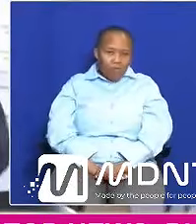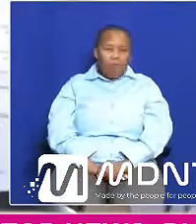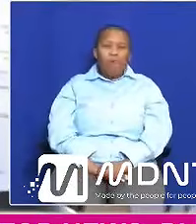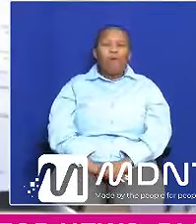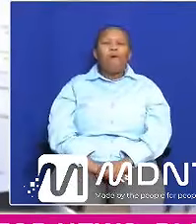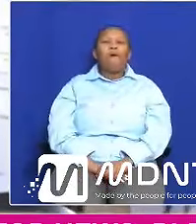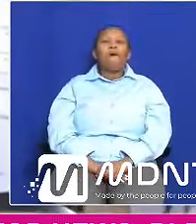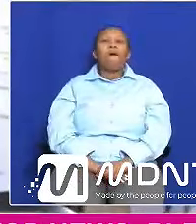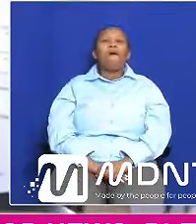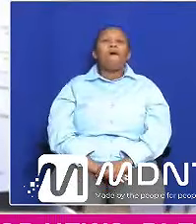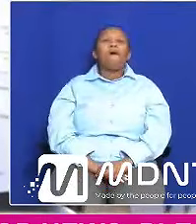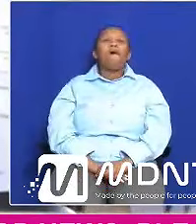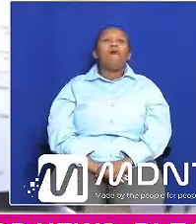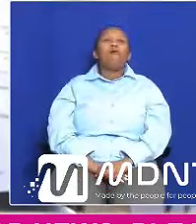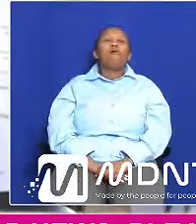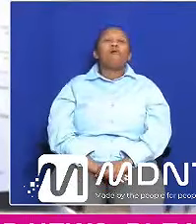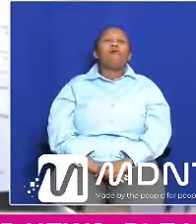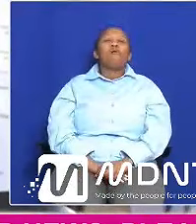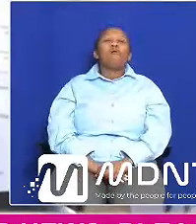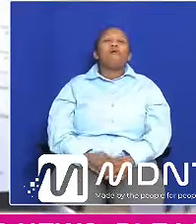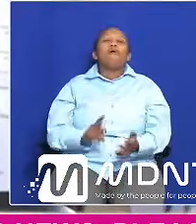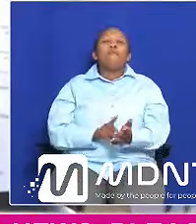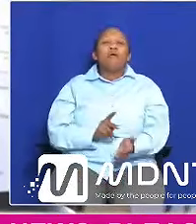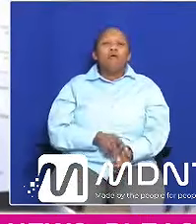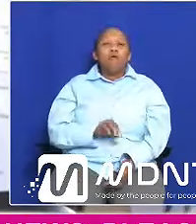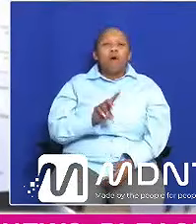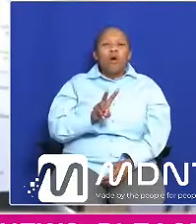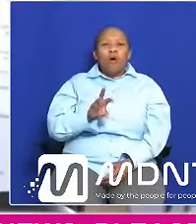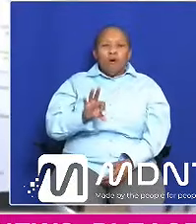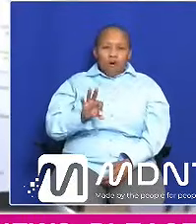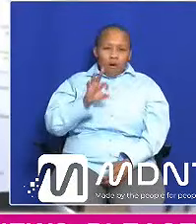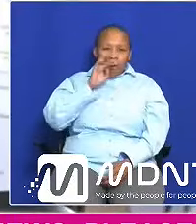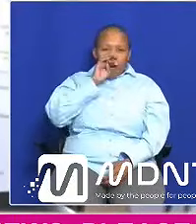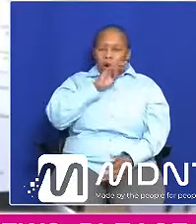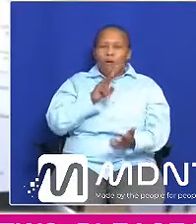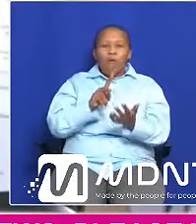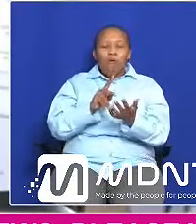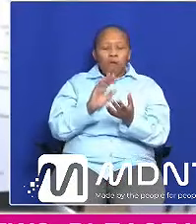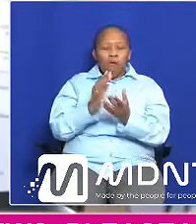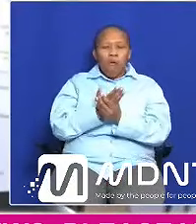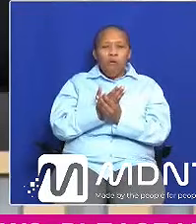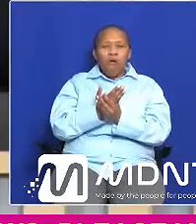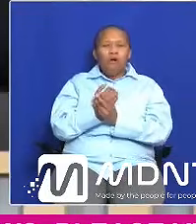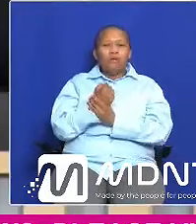Have you located page 123? Or file 1, the same chats file that we are